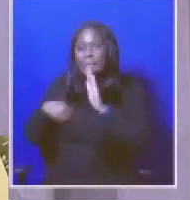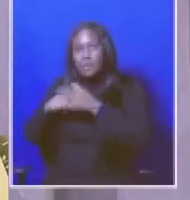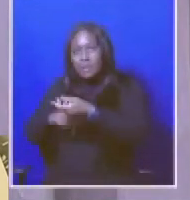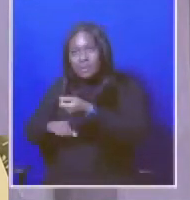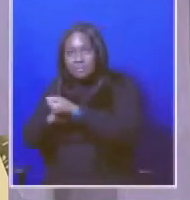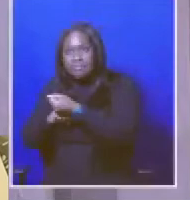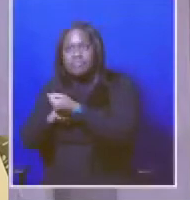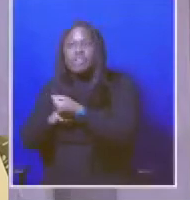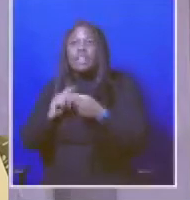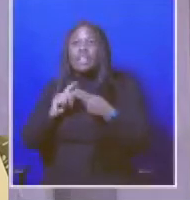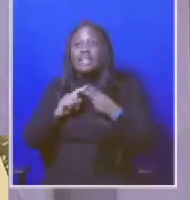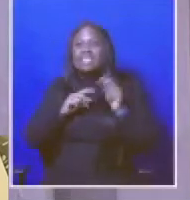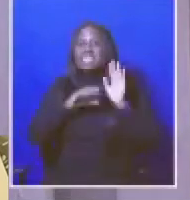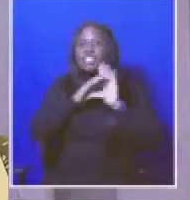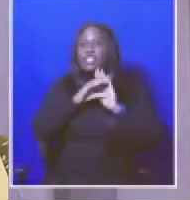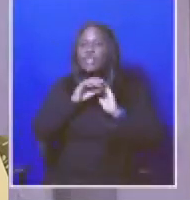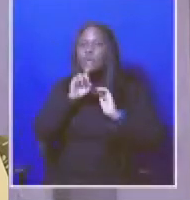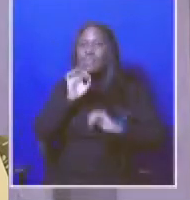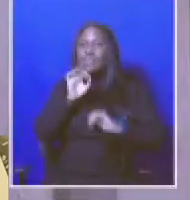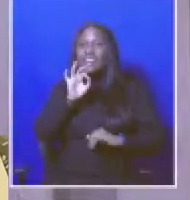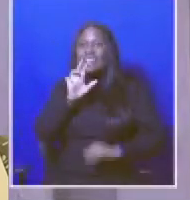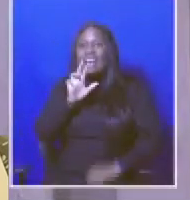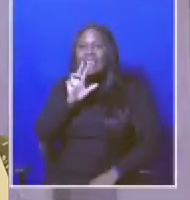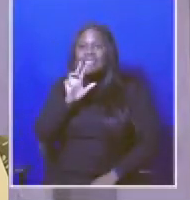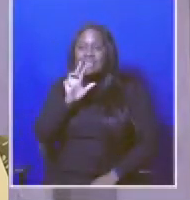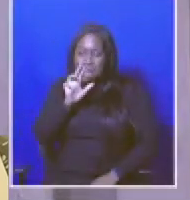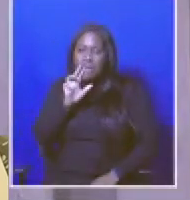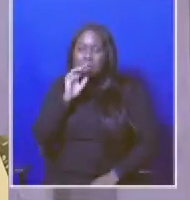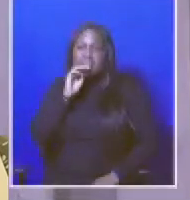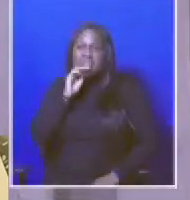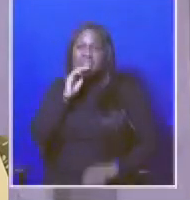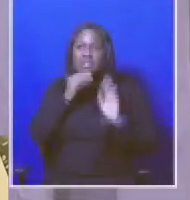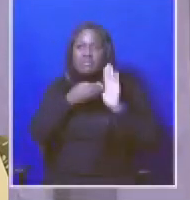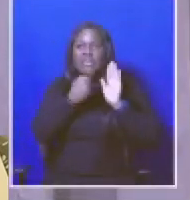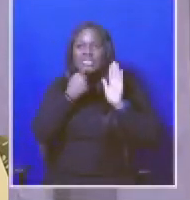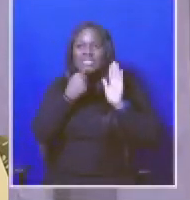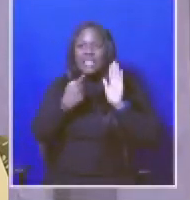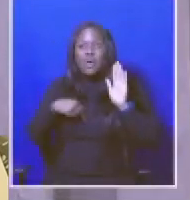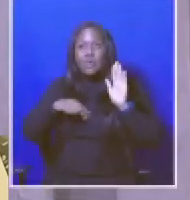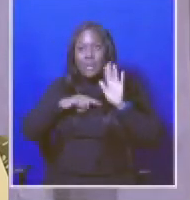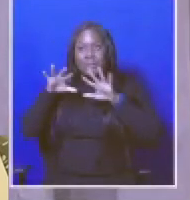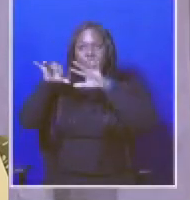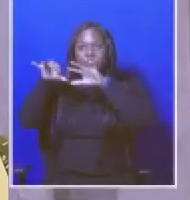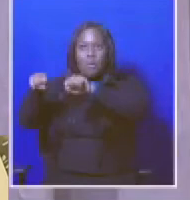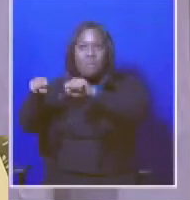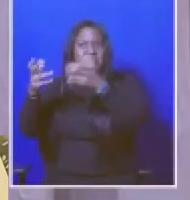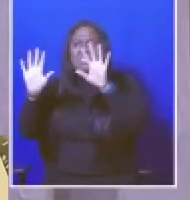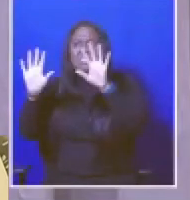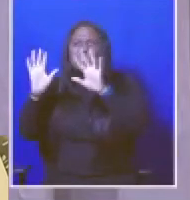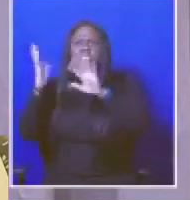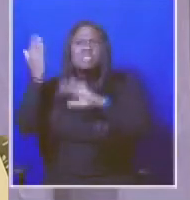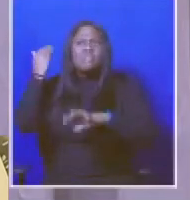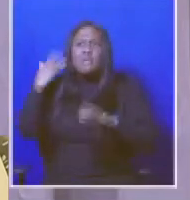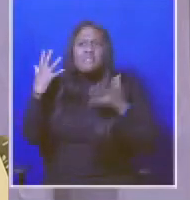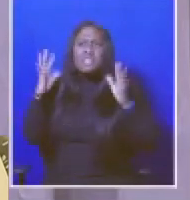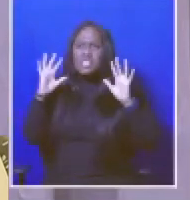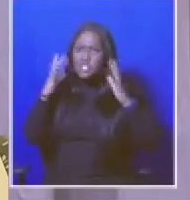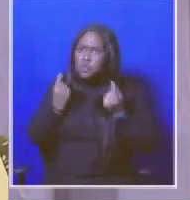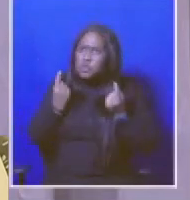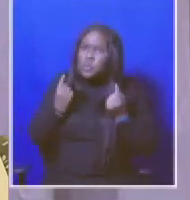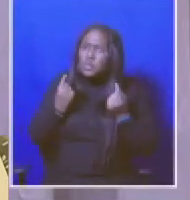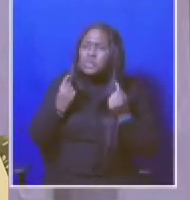takeover to be able to provide services. We have done that in a number of areas. You've seen in places